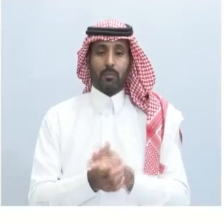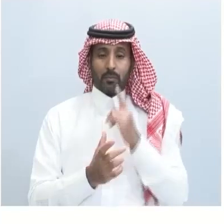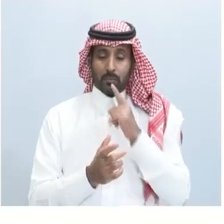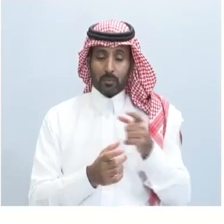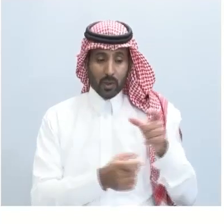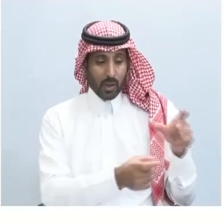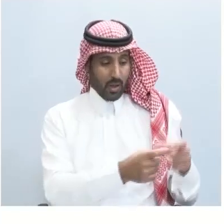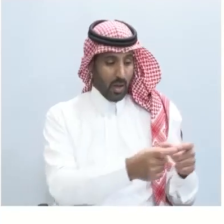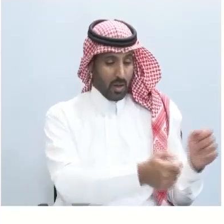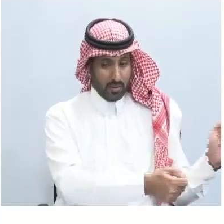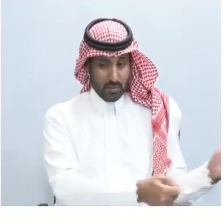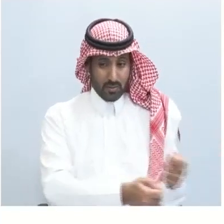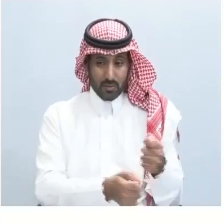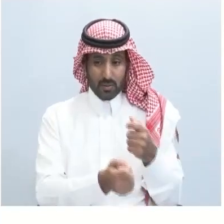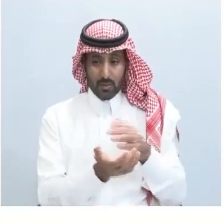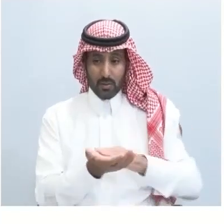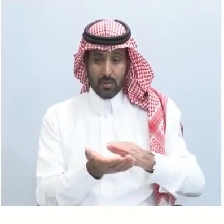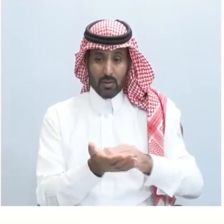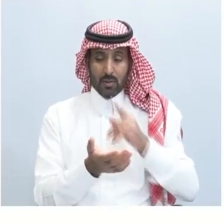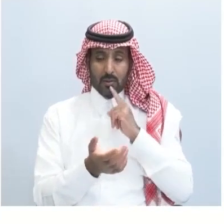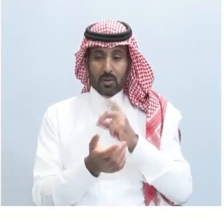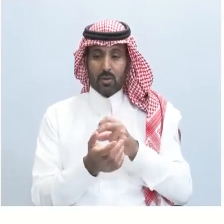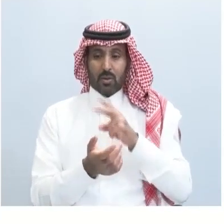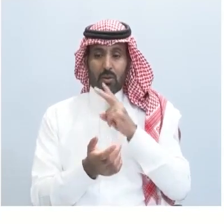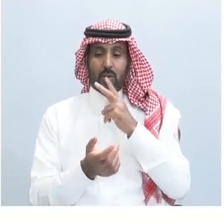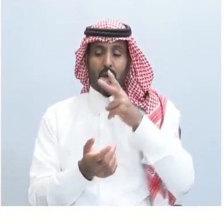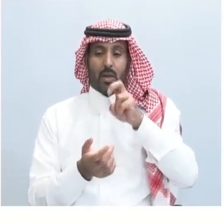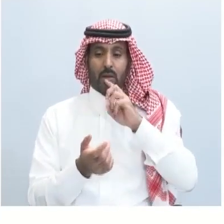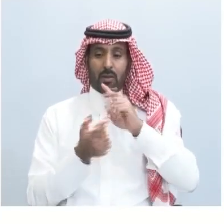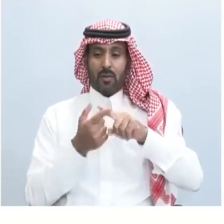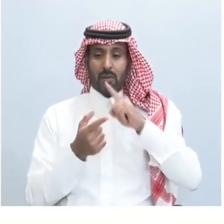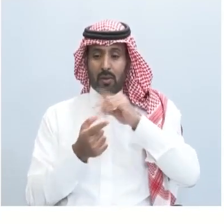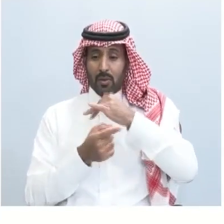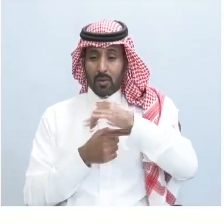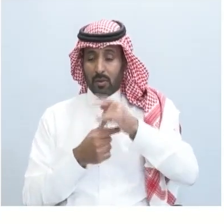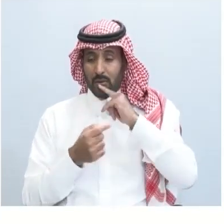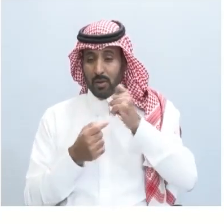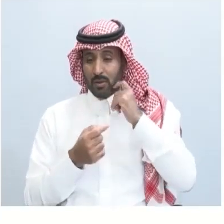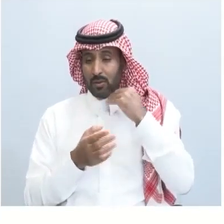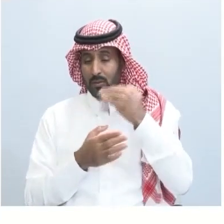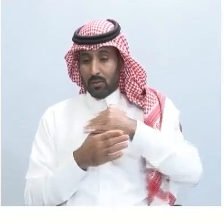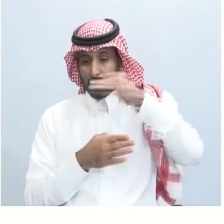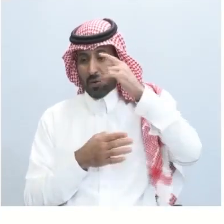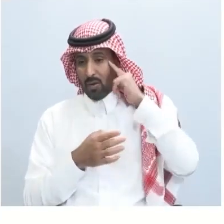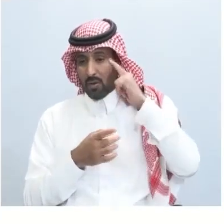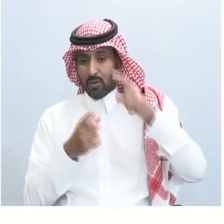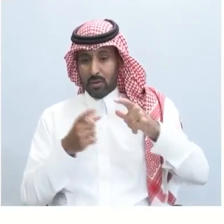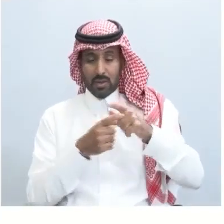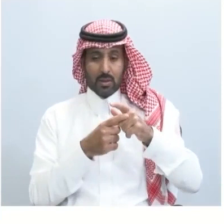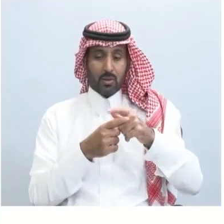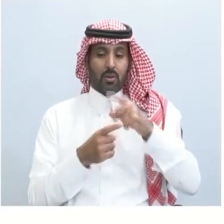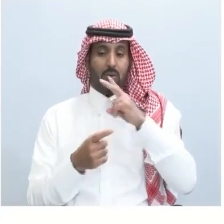hockey is played on a rink that is 200 feet, 61 meters, long and 85 feet, 26